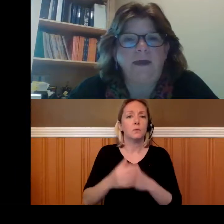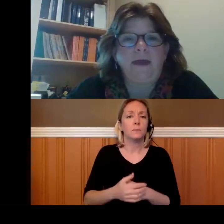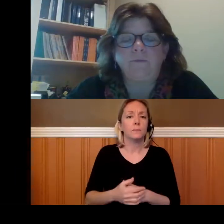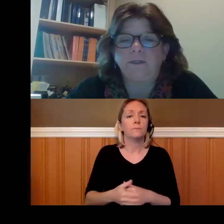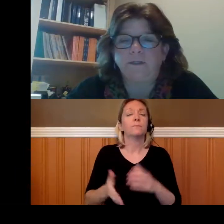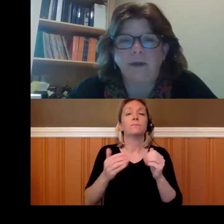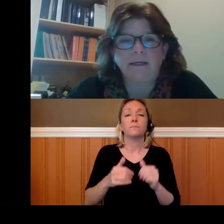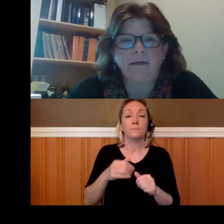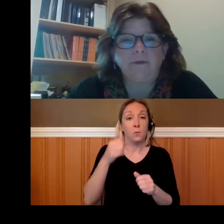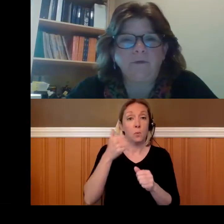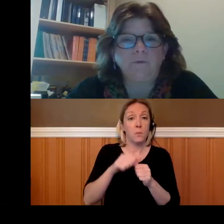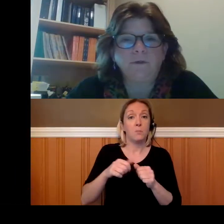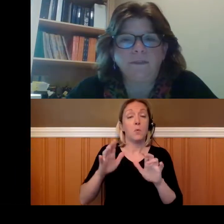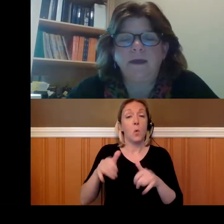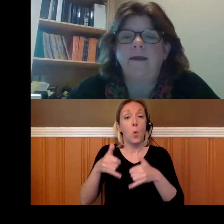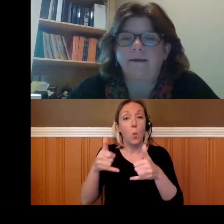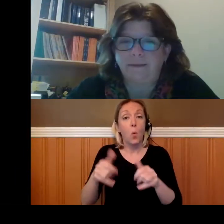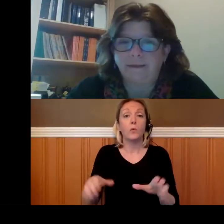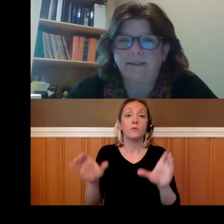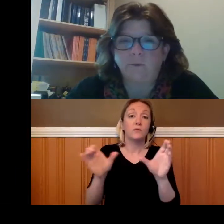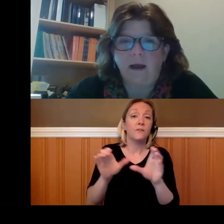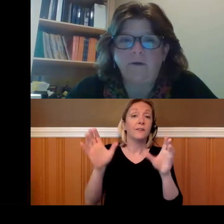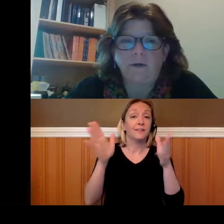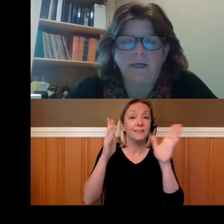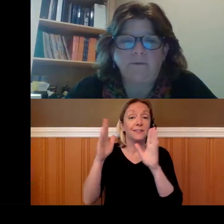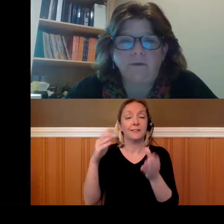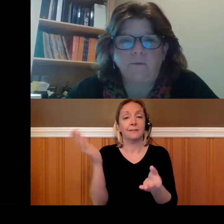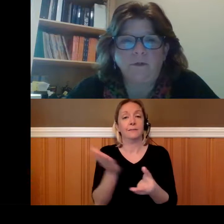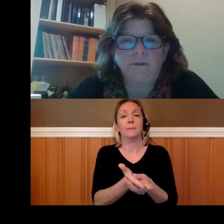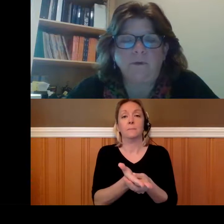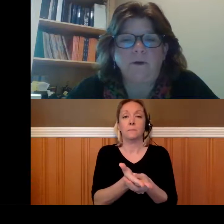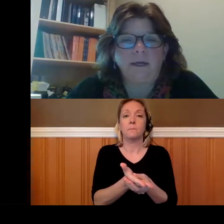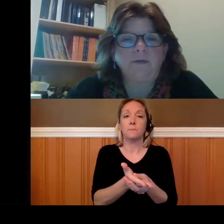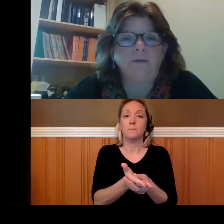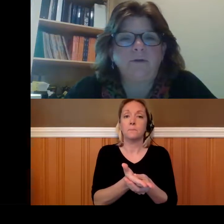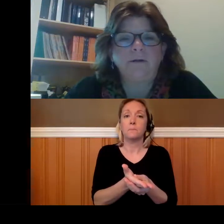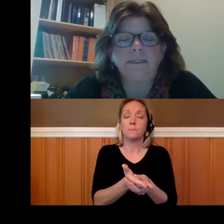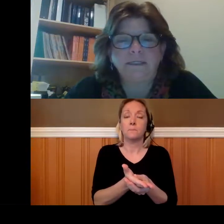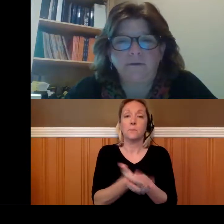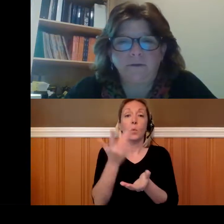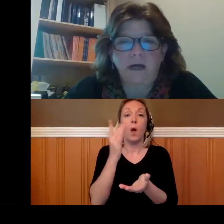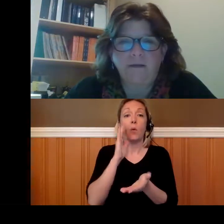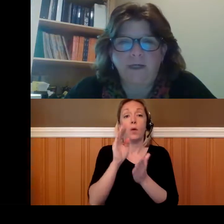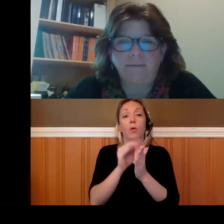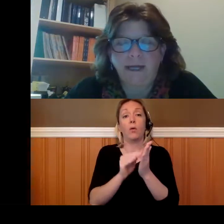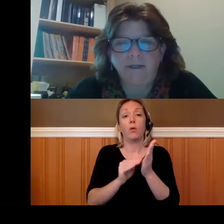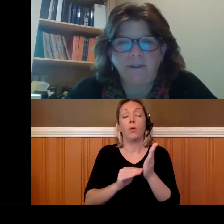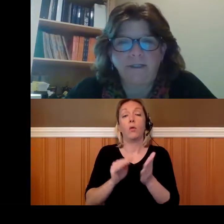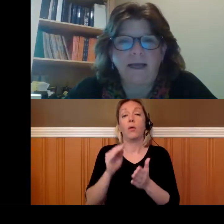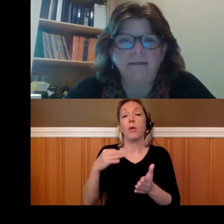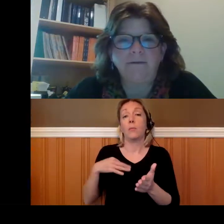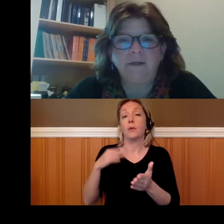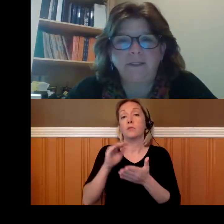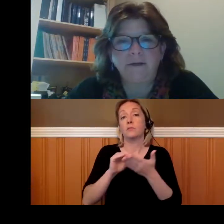keeping those awards. This is why you want to keep those awards. We want to make sure they're all listed on those college applications, any activities that your